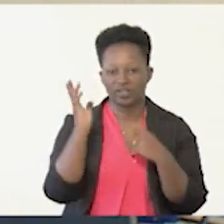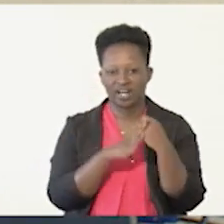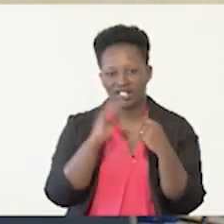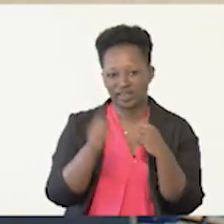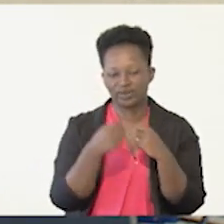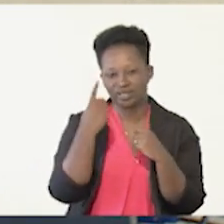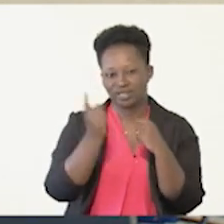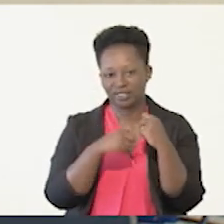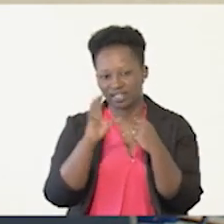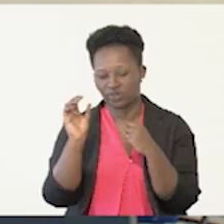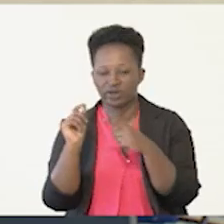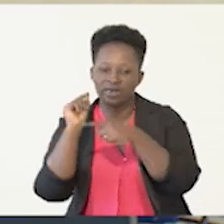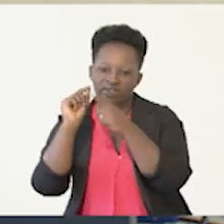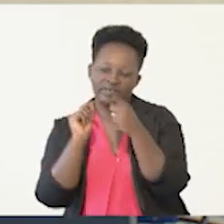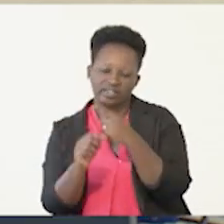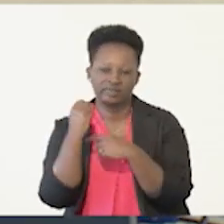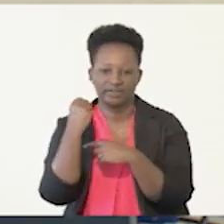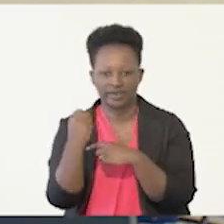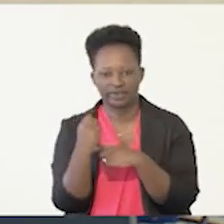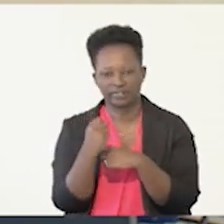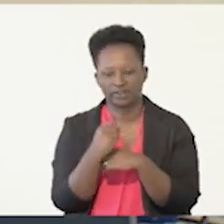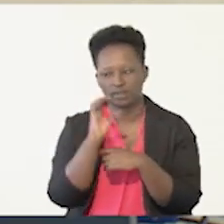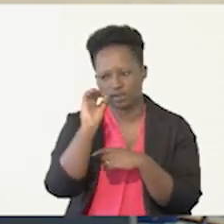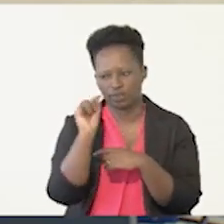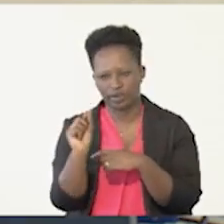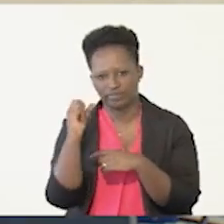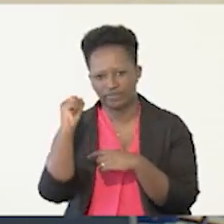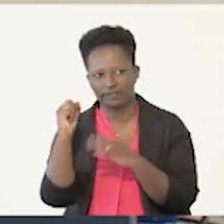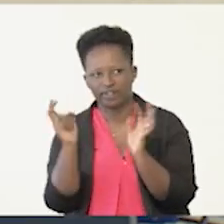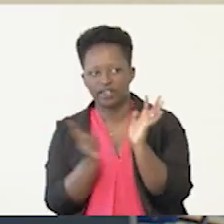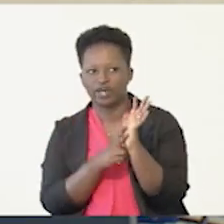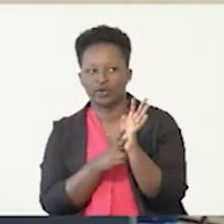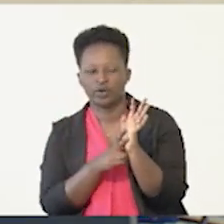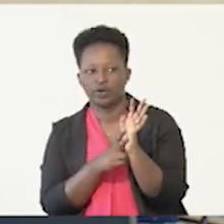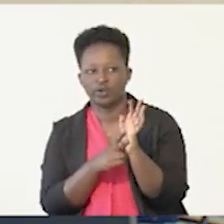29,600 divided by 0.5, so you get